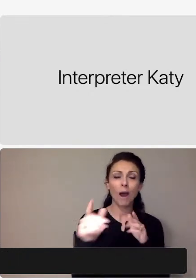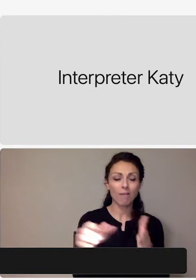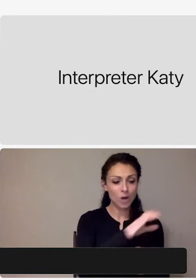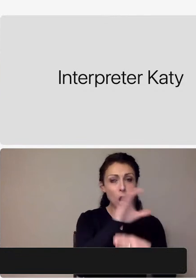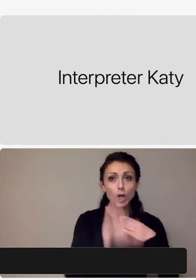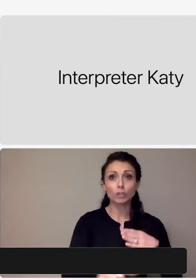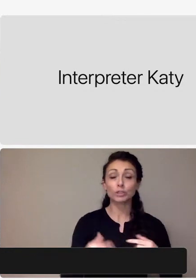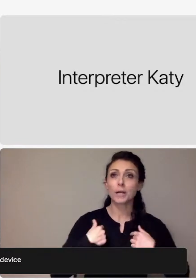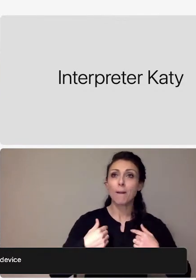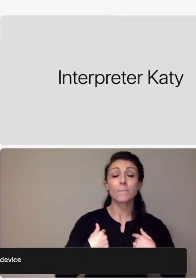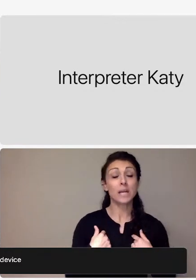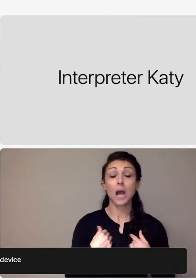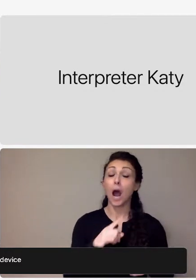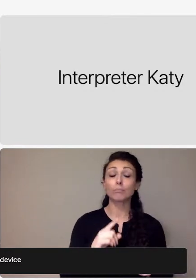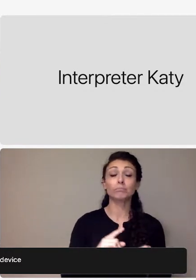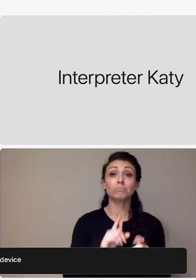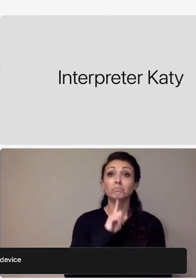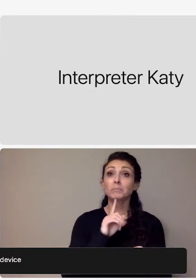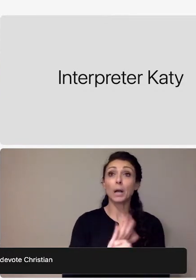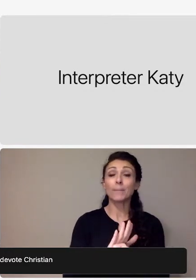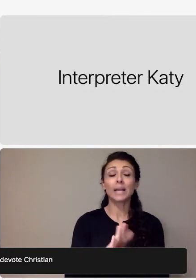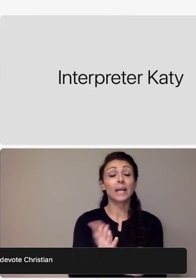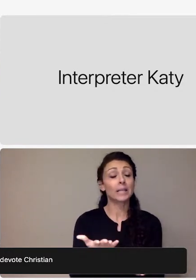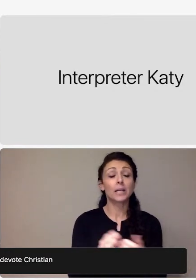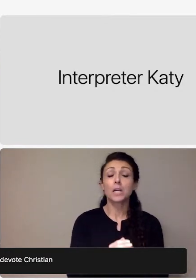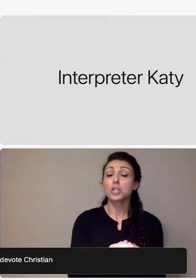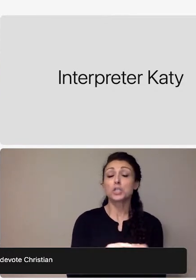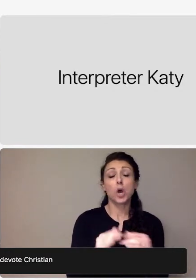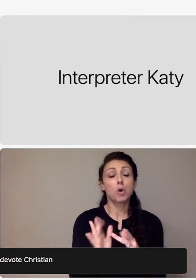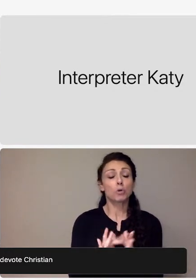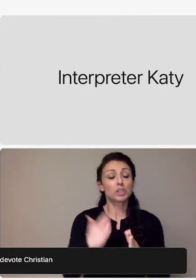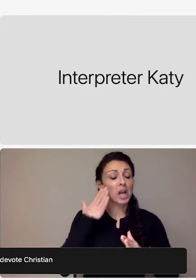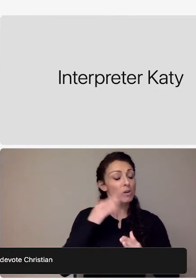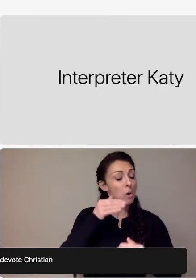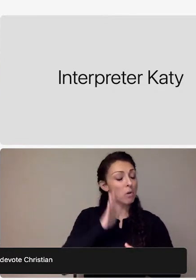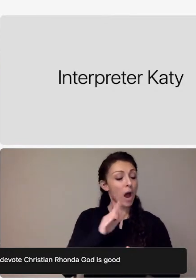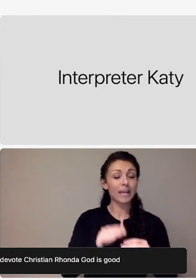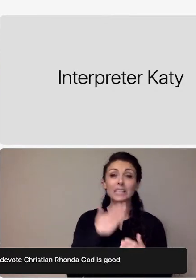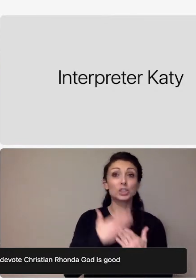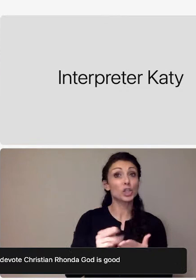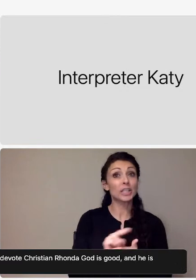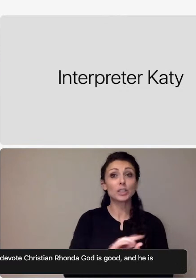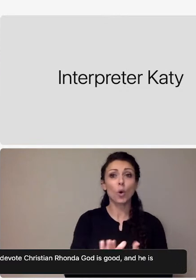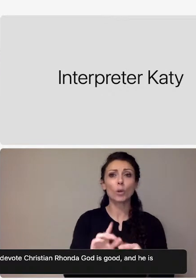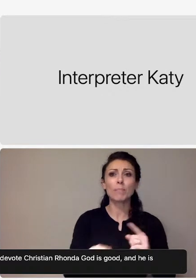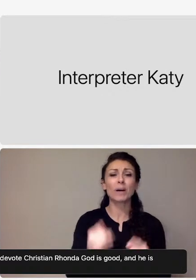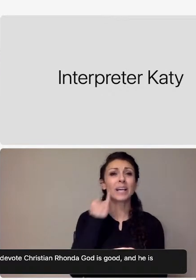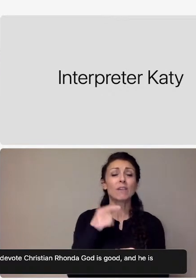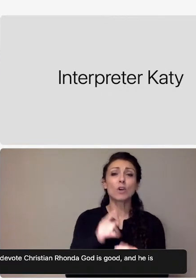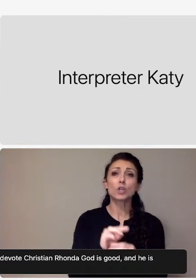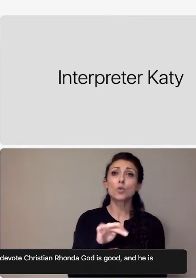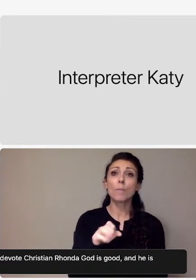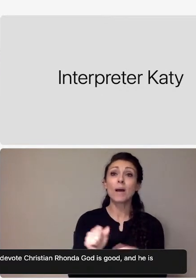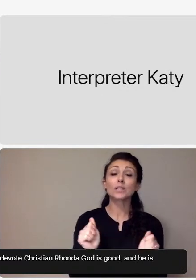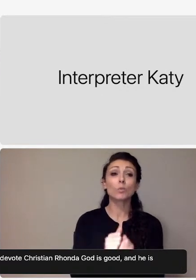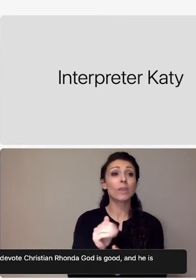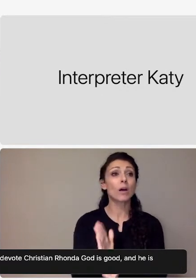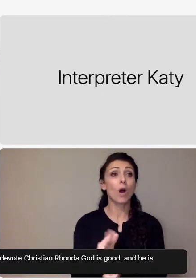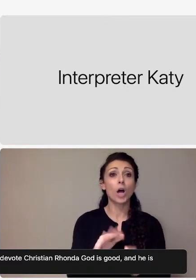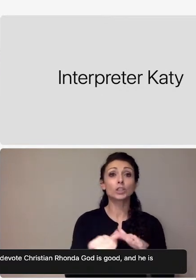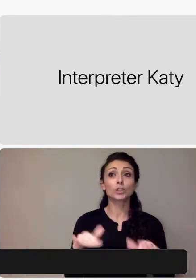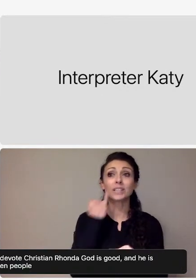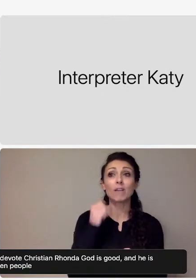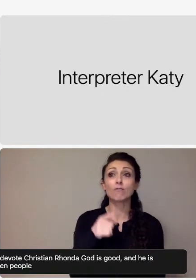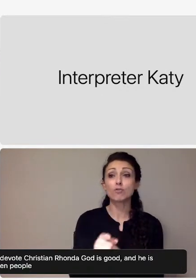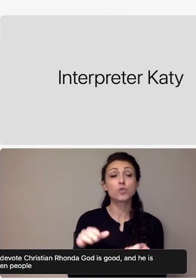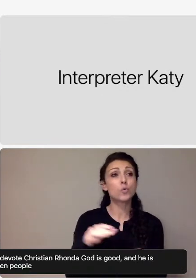a devout christian you know just people like oh rhonda god is good and he is good he is holy but if you mess with god's children if you look at the bible and people who message the